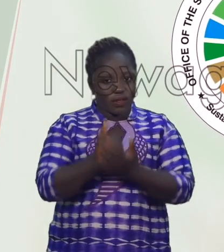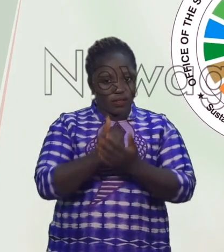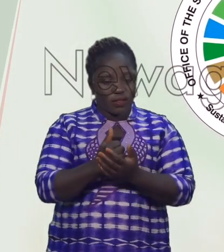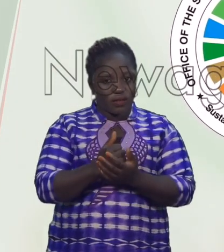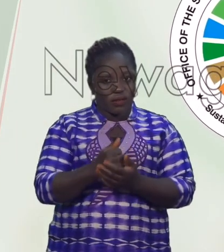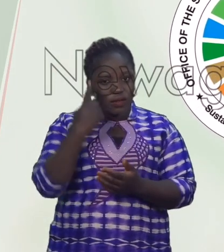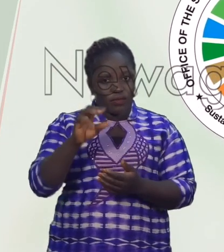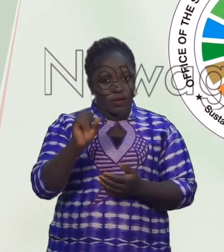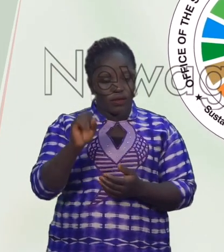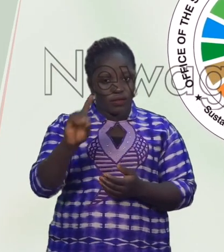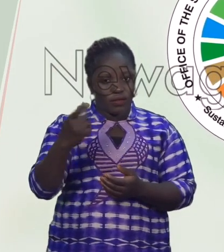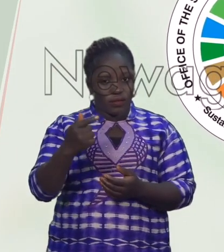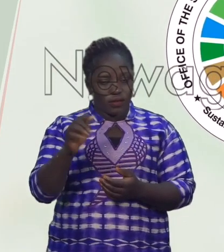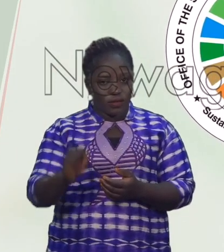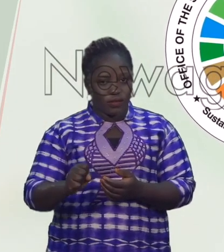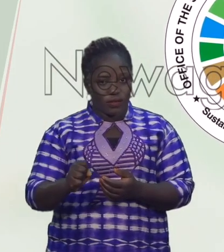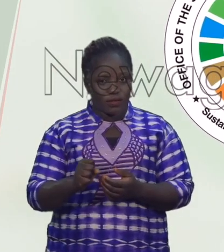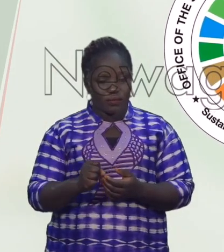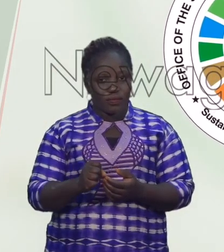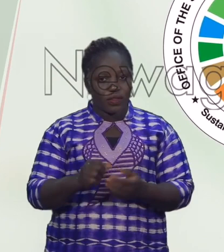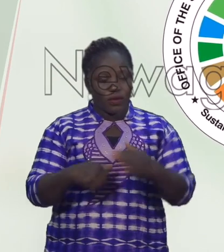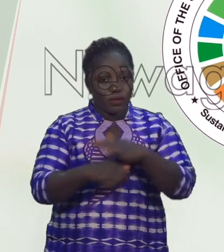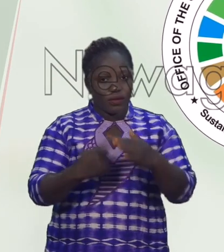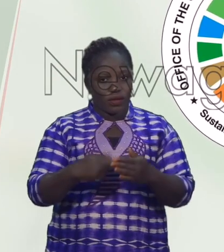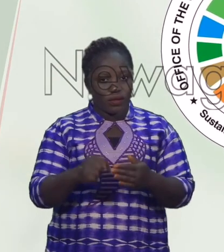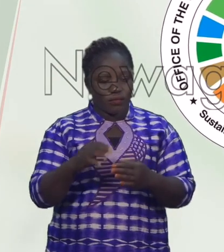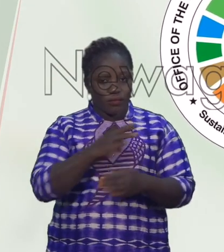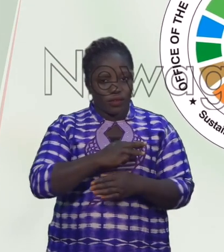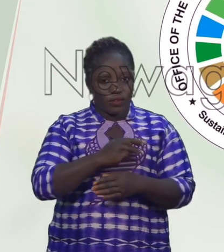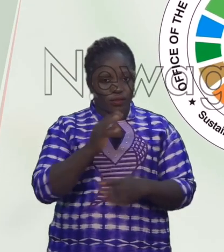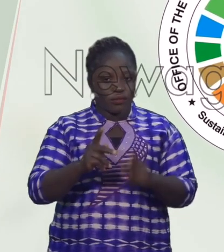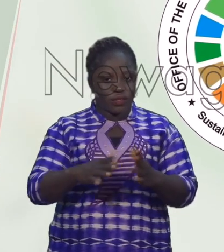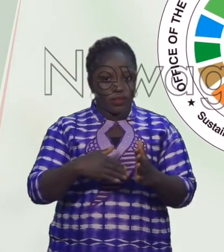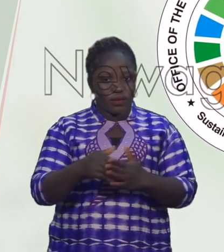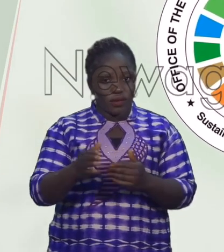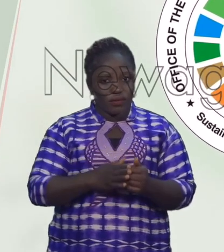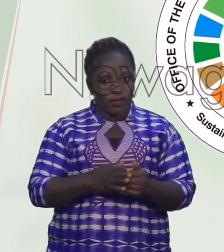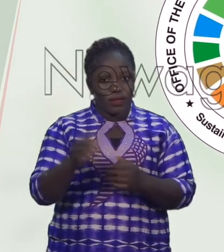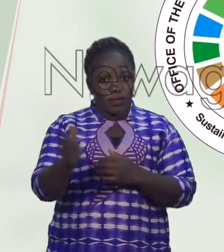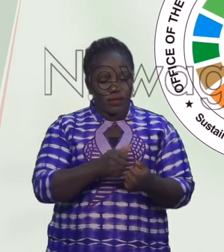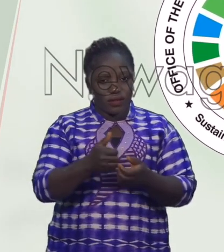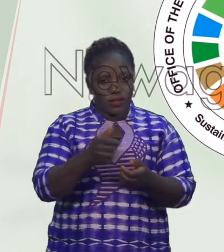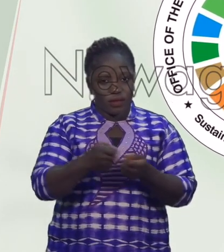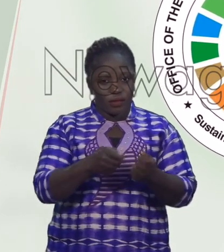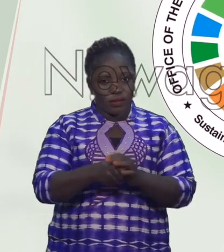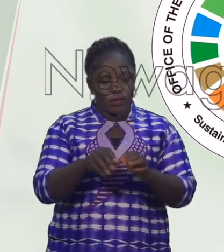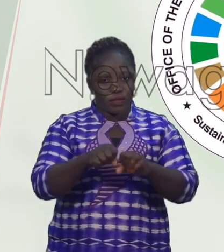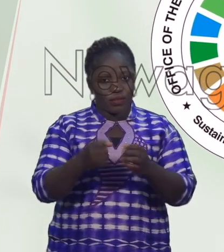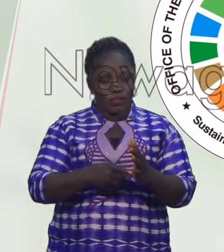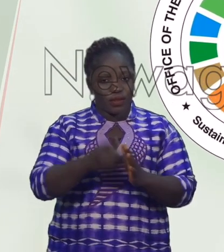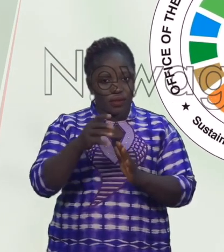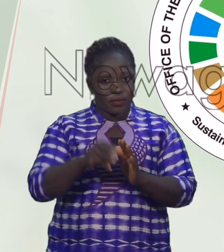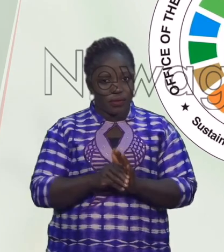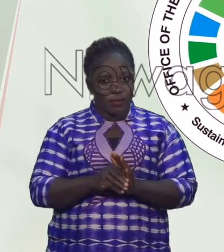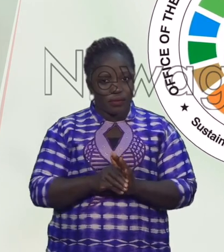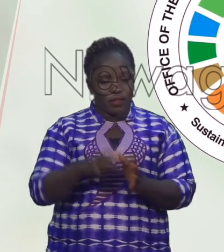President on Sustainable Development Goals is yet another office under the purview of the Ministry of Humanitarian Affairs, Disaster Management